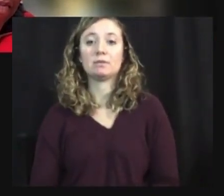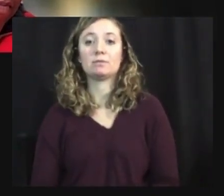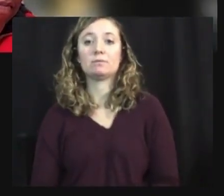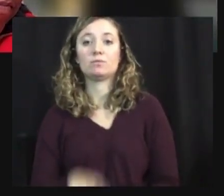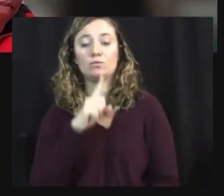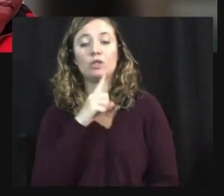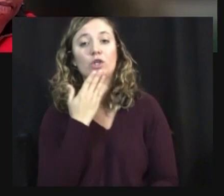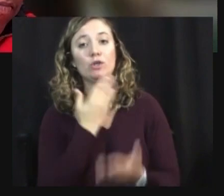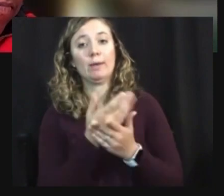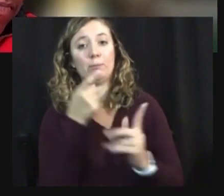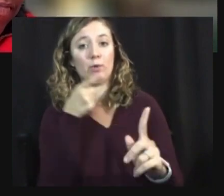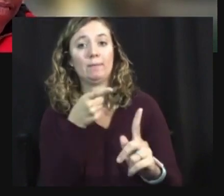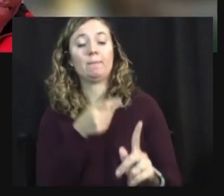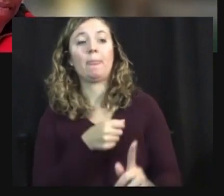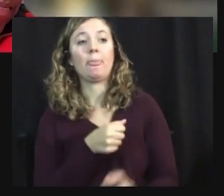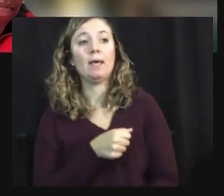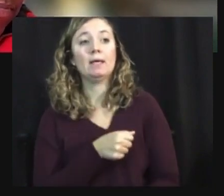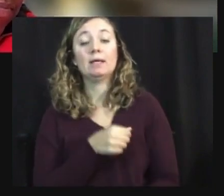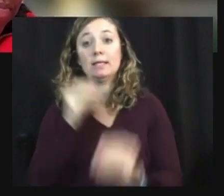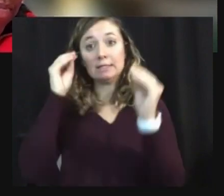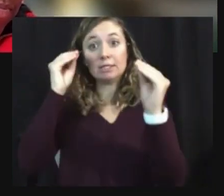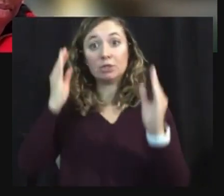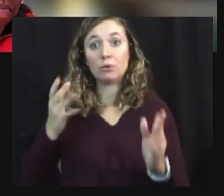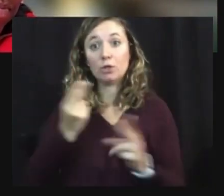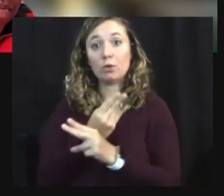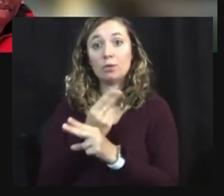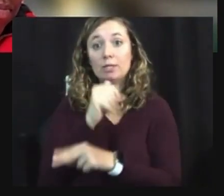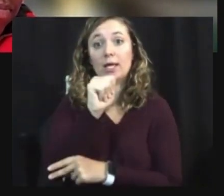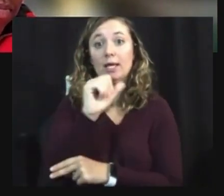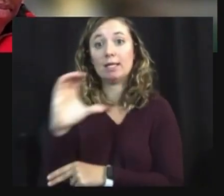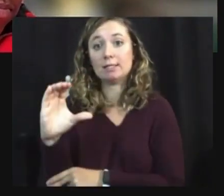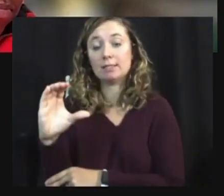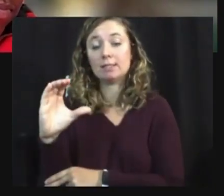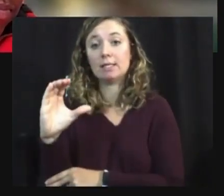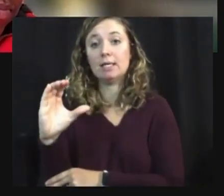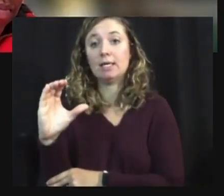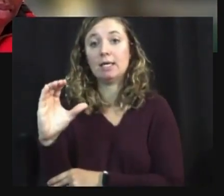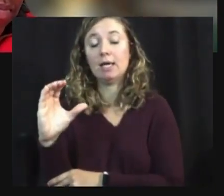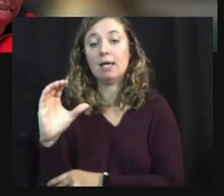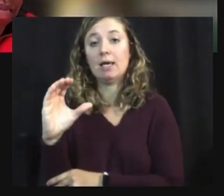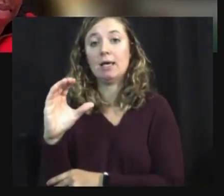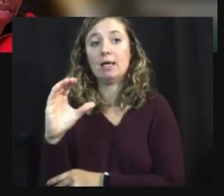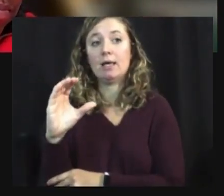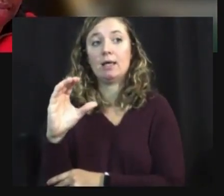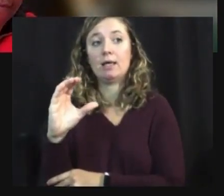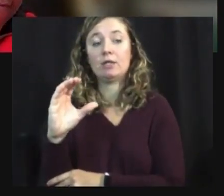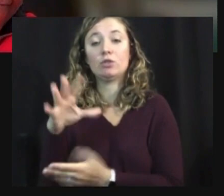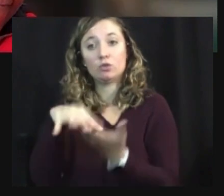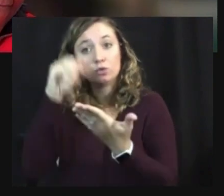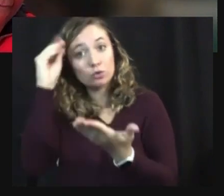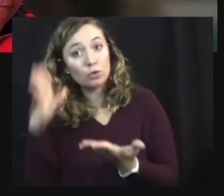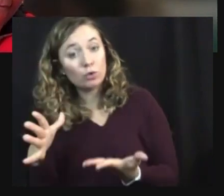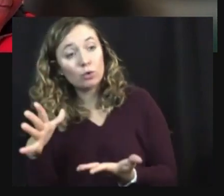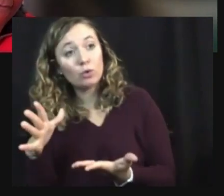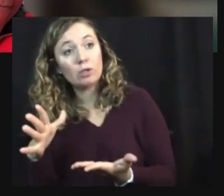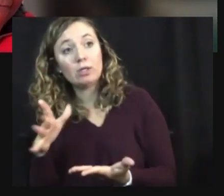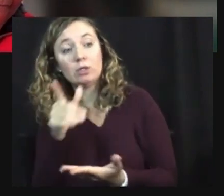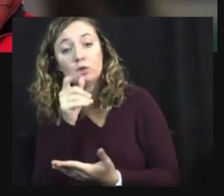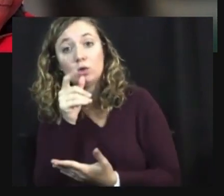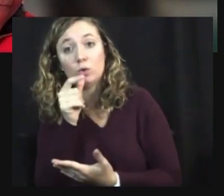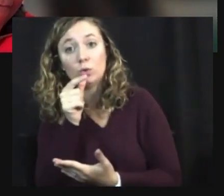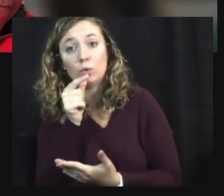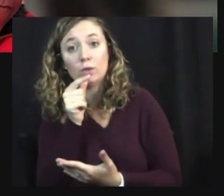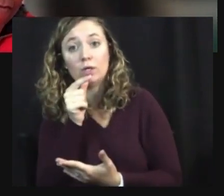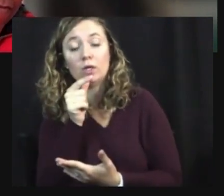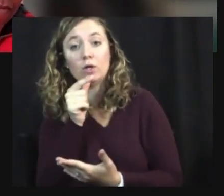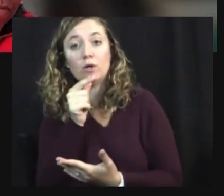Yeah, so teacher would use the AAC, and students who are